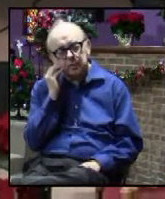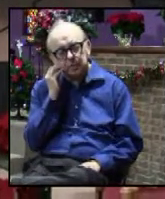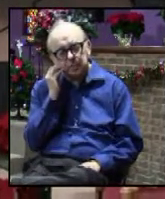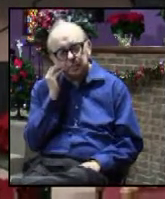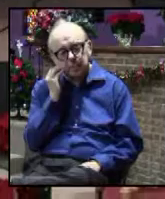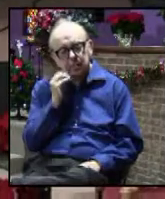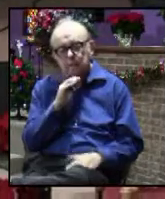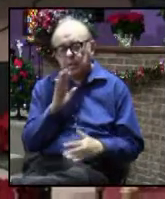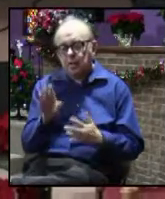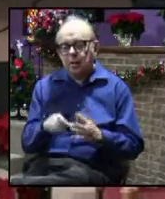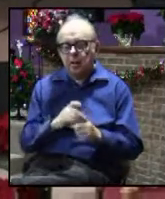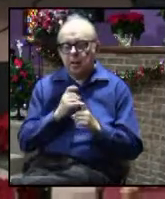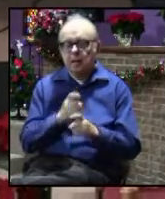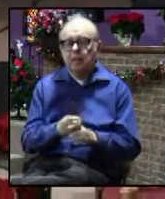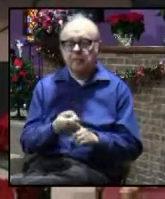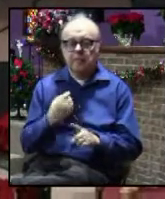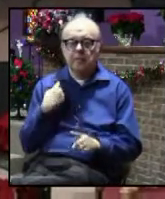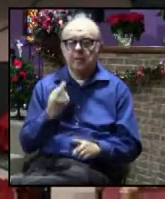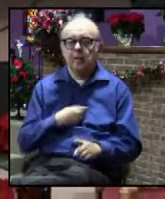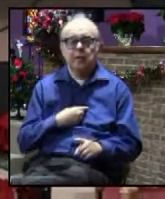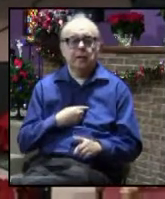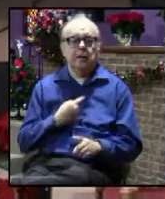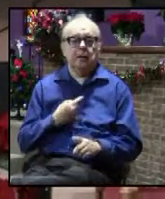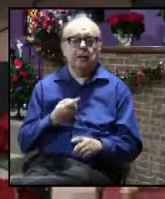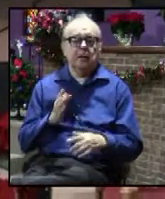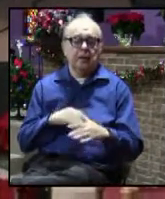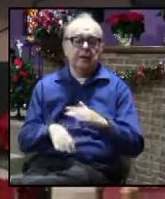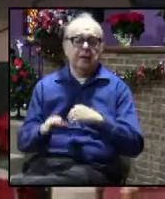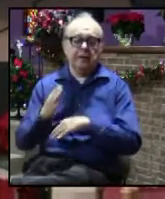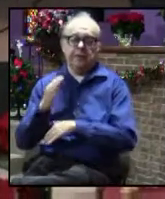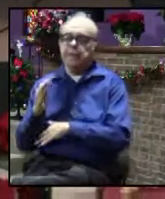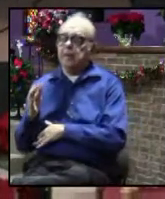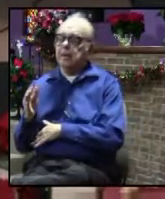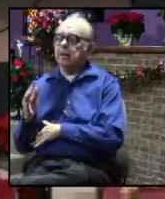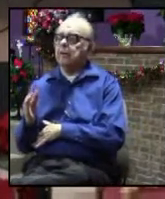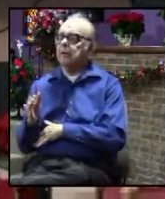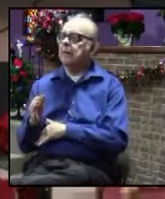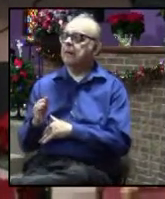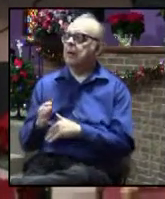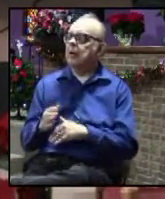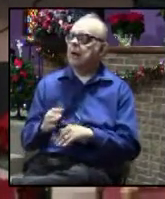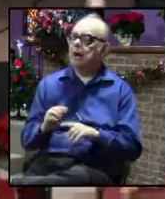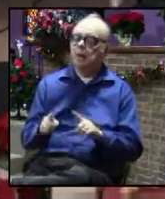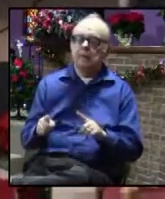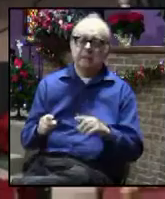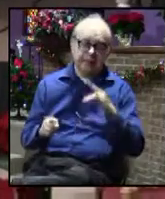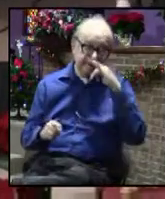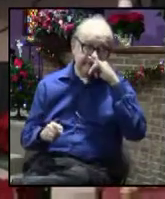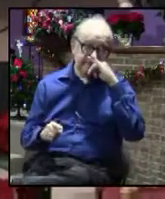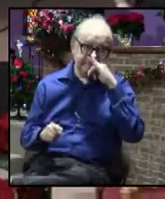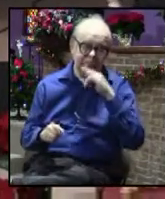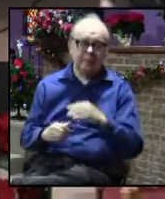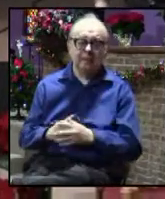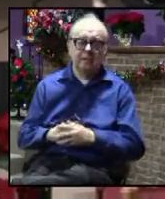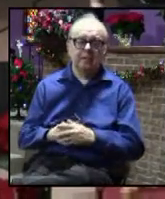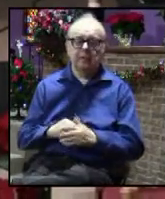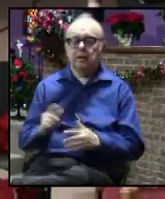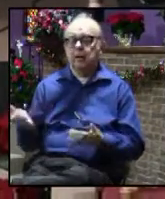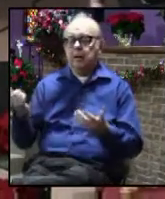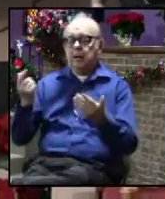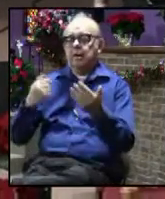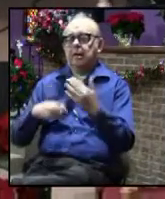All of the presents that are from us are already underneath the tree. My kids, they all come